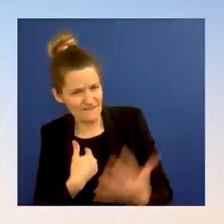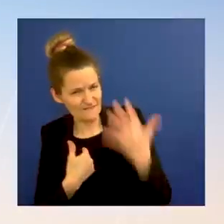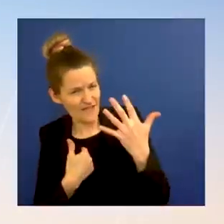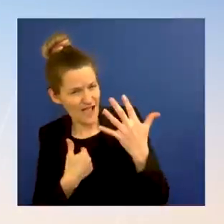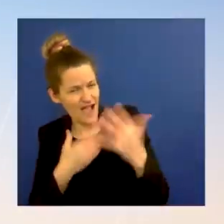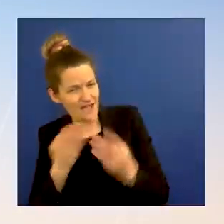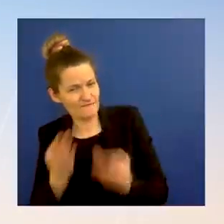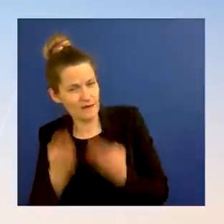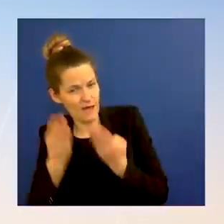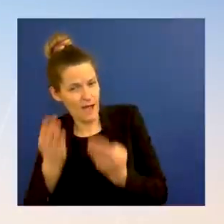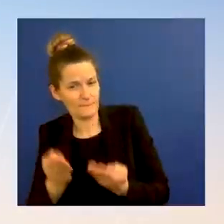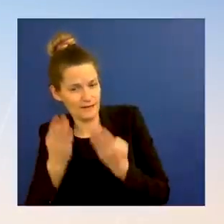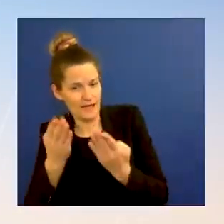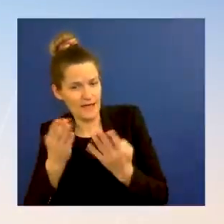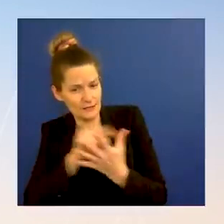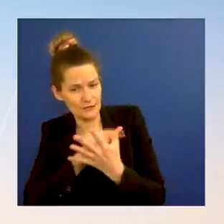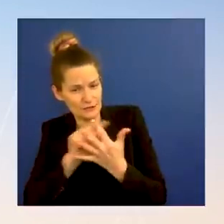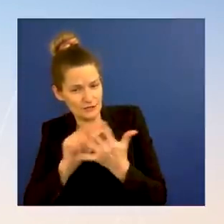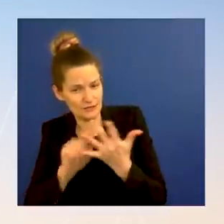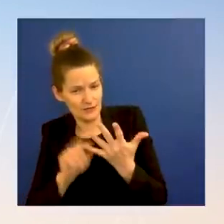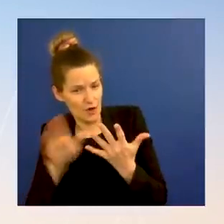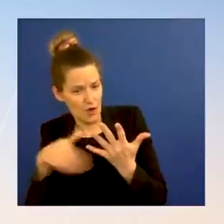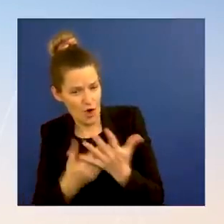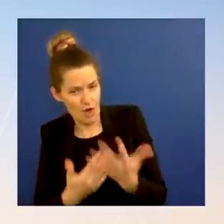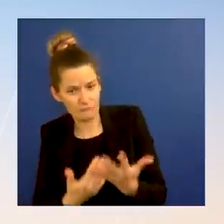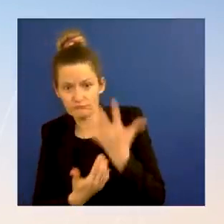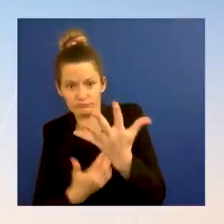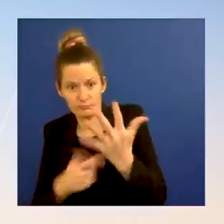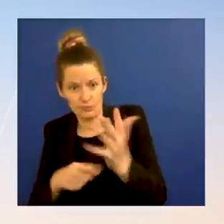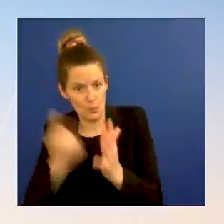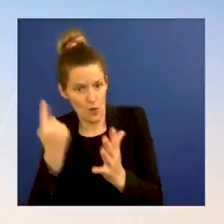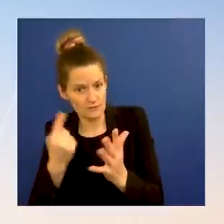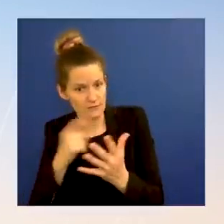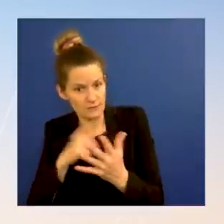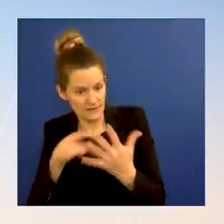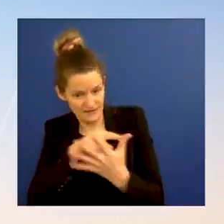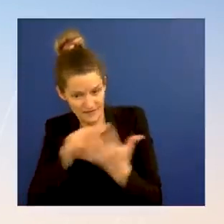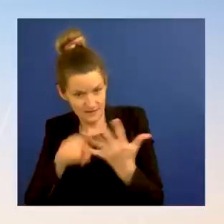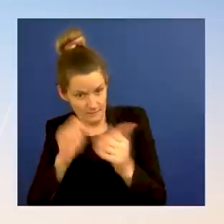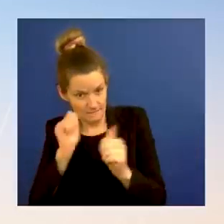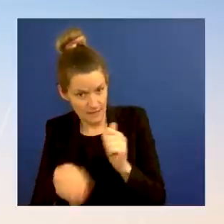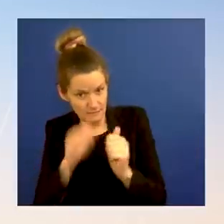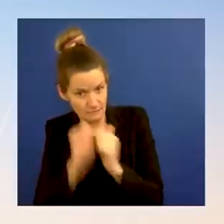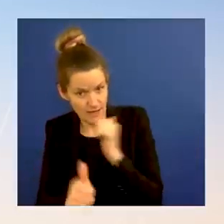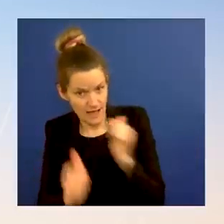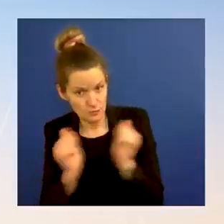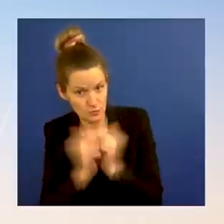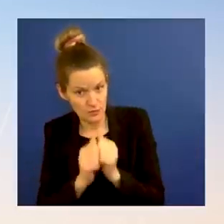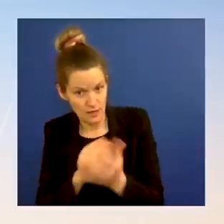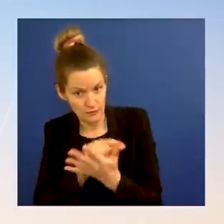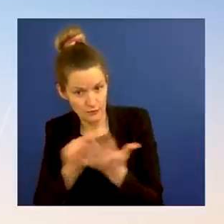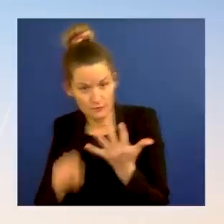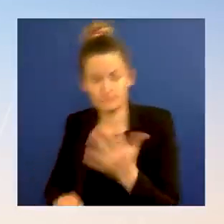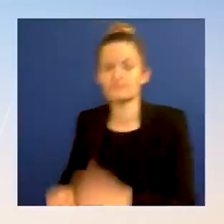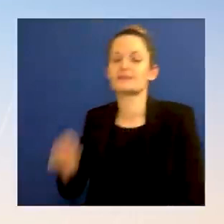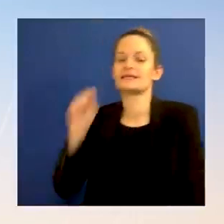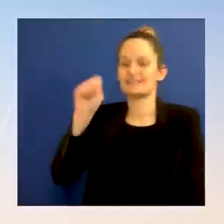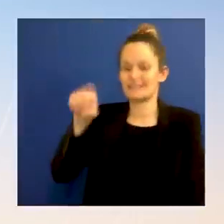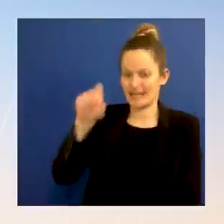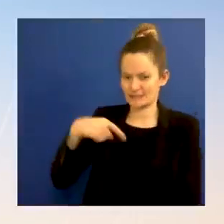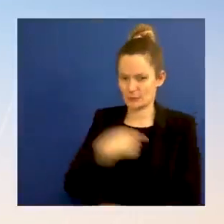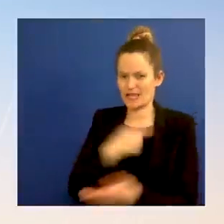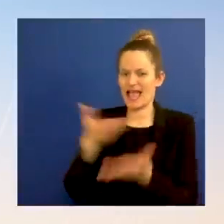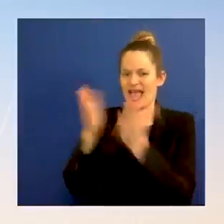qualified for these positions, and we're calling on the Senate to confirm them as soon as possible. I think it's important to remember what is happening here.